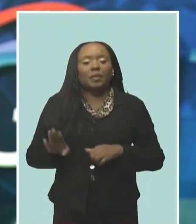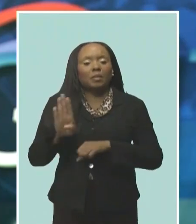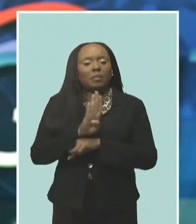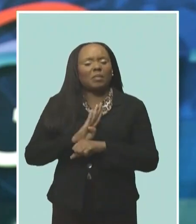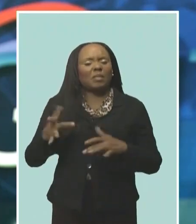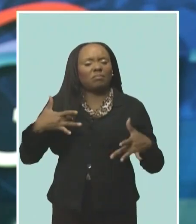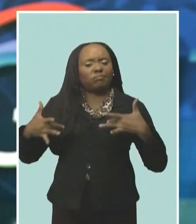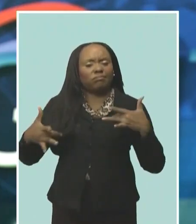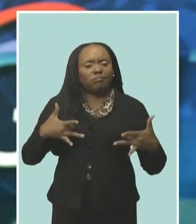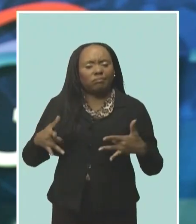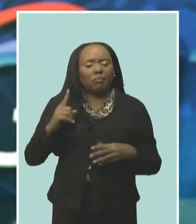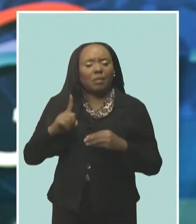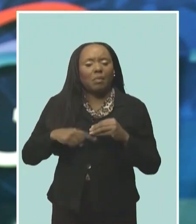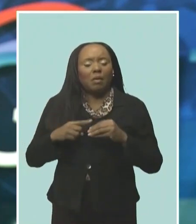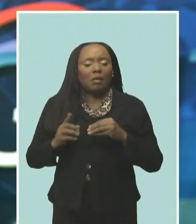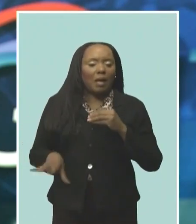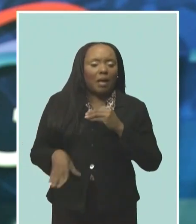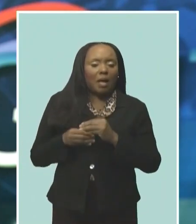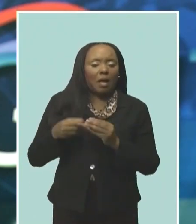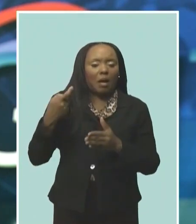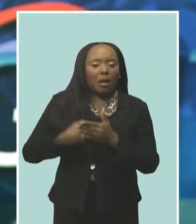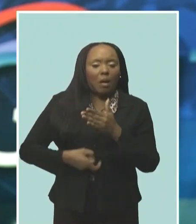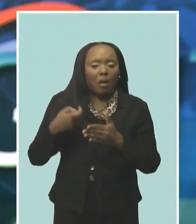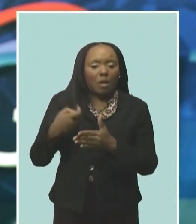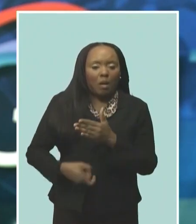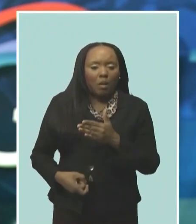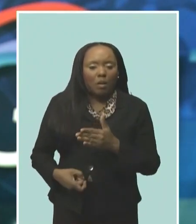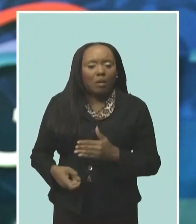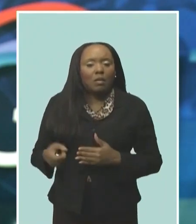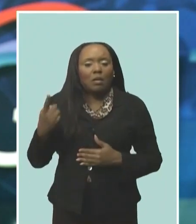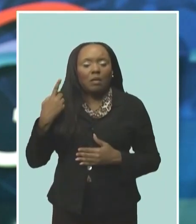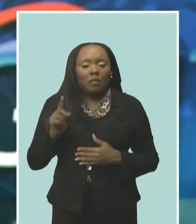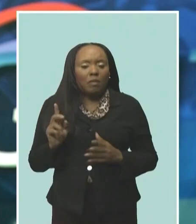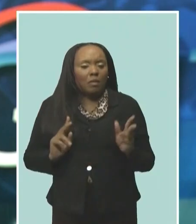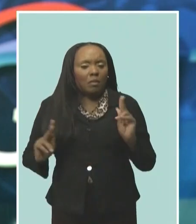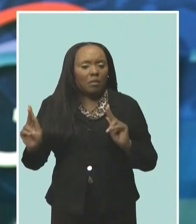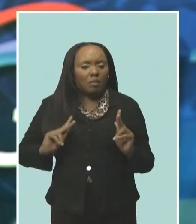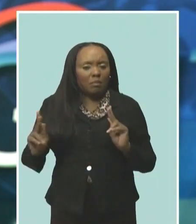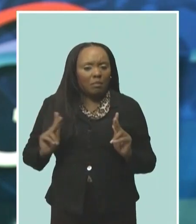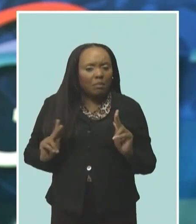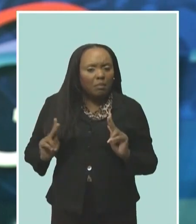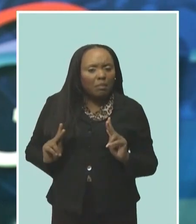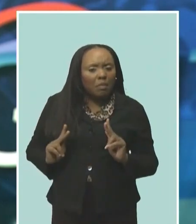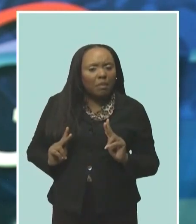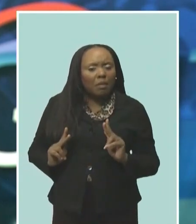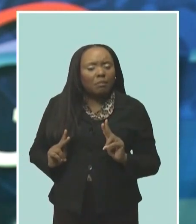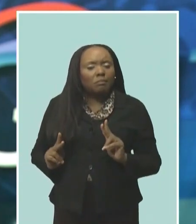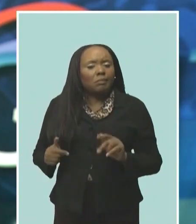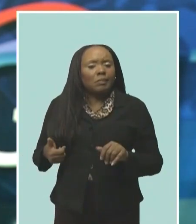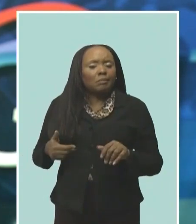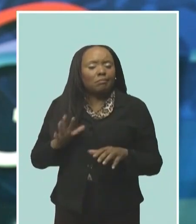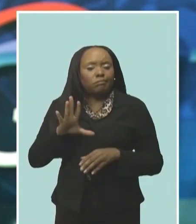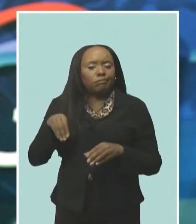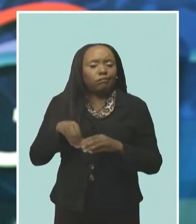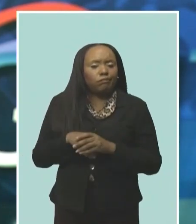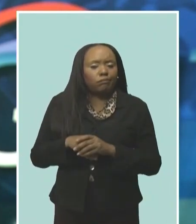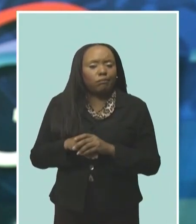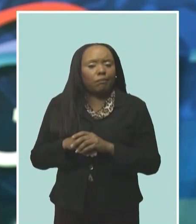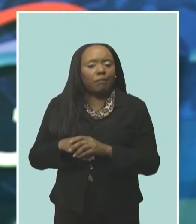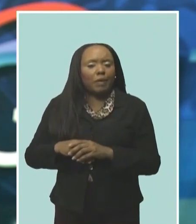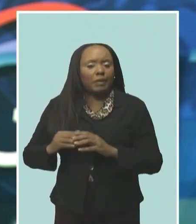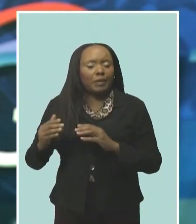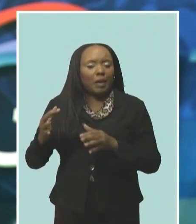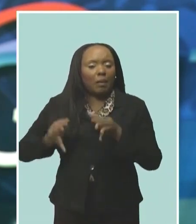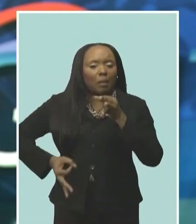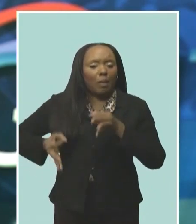Barbados is concerned about the extra costs being paid out to accused due to delays in the justice system. The issue was raised by